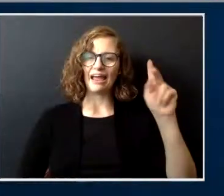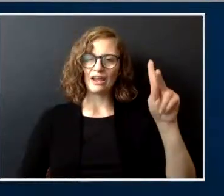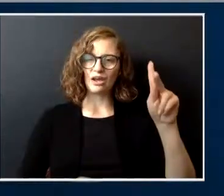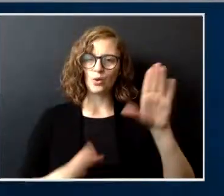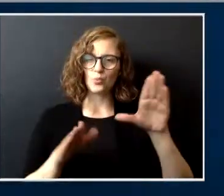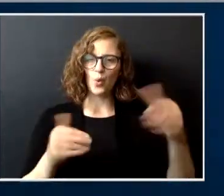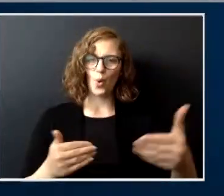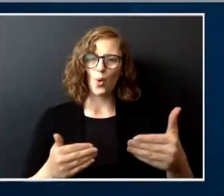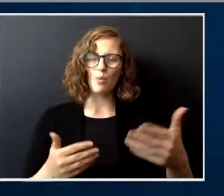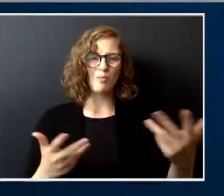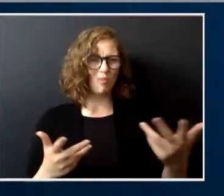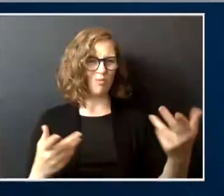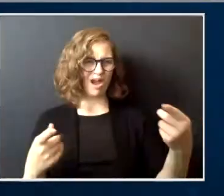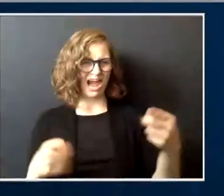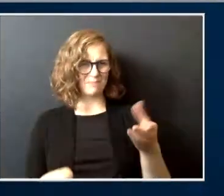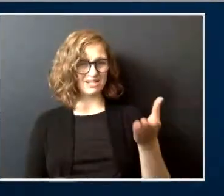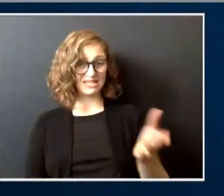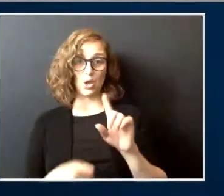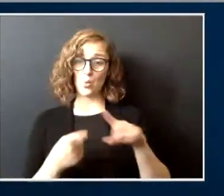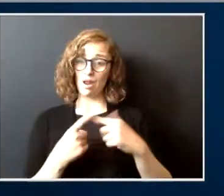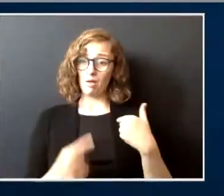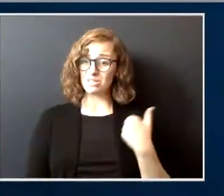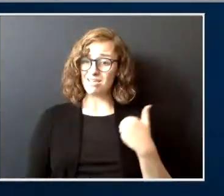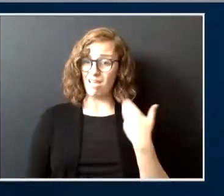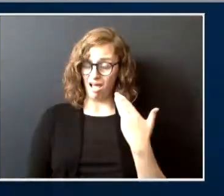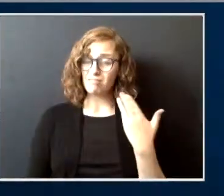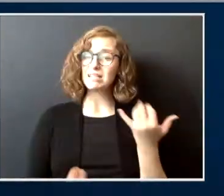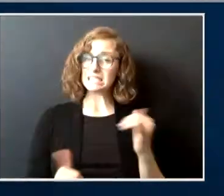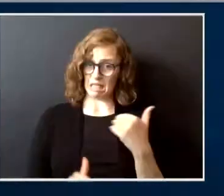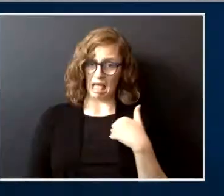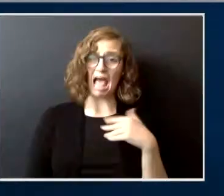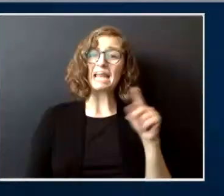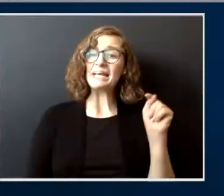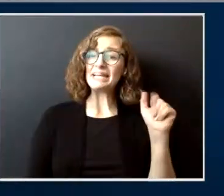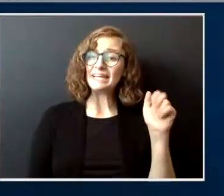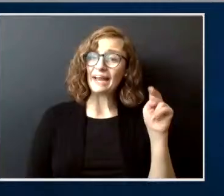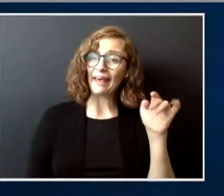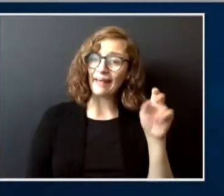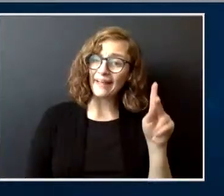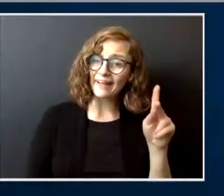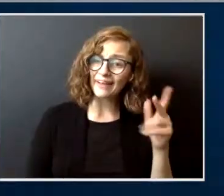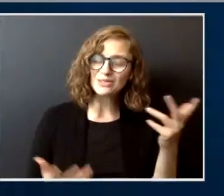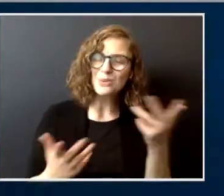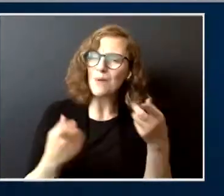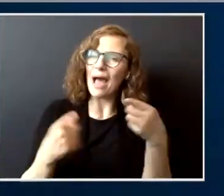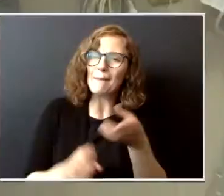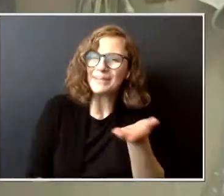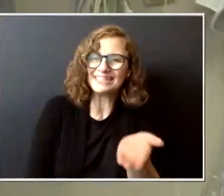unit, there was a tank, but I hear there may not even be a tank now. So talk to us a little bit about what happens in the so-called tank room.